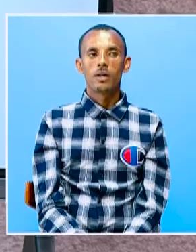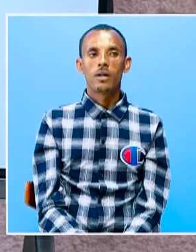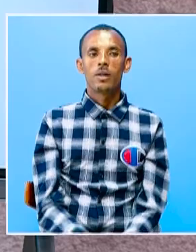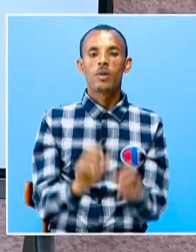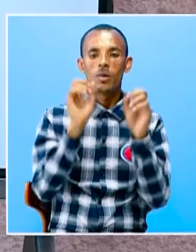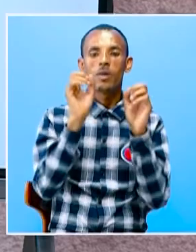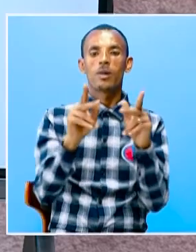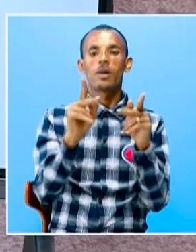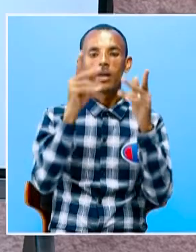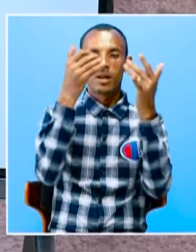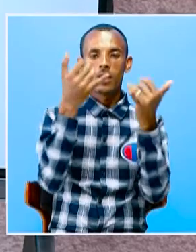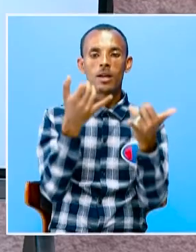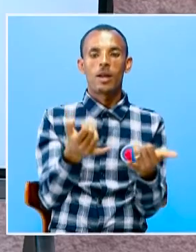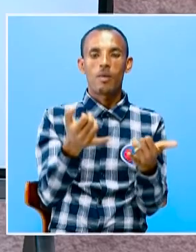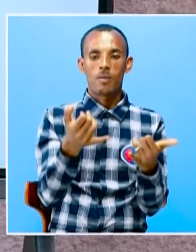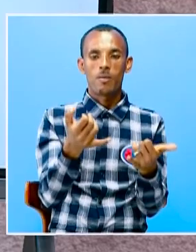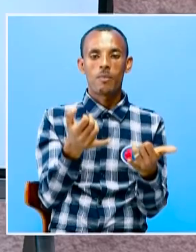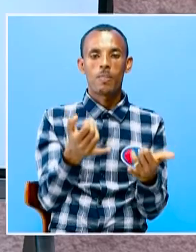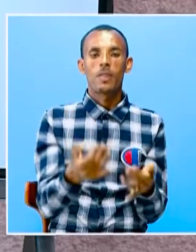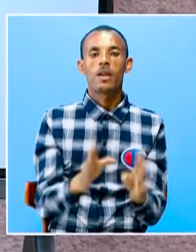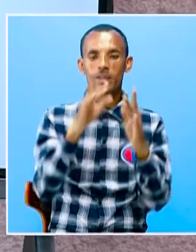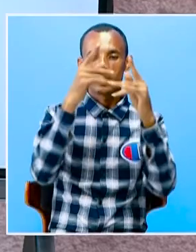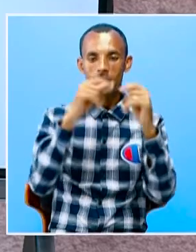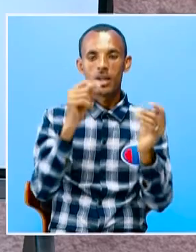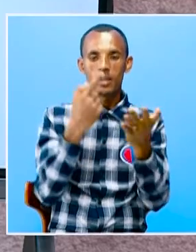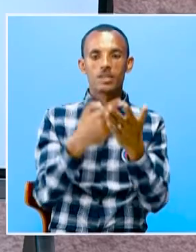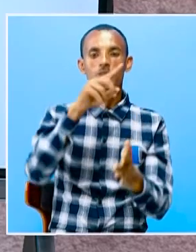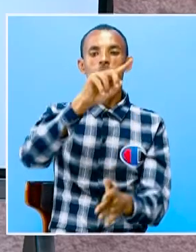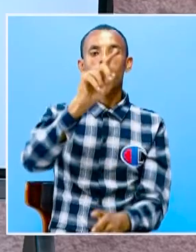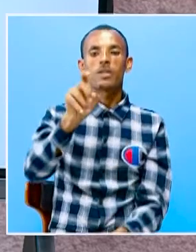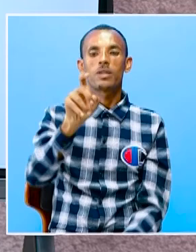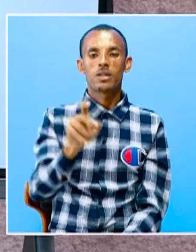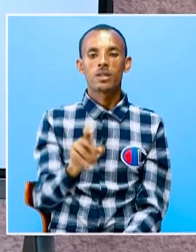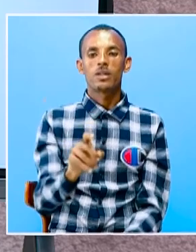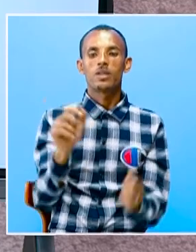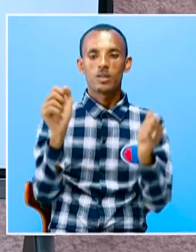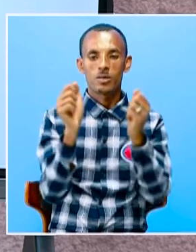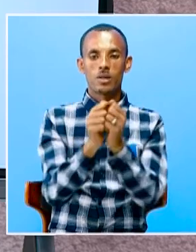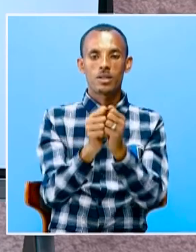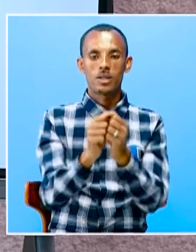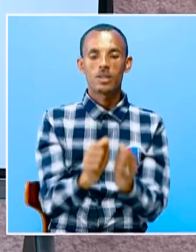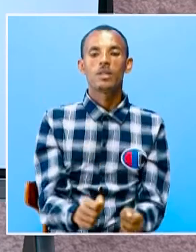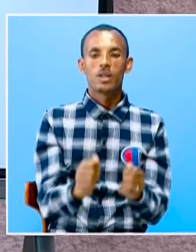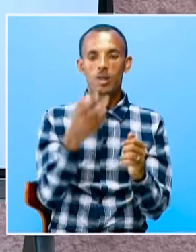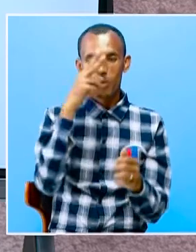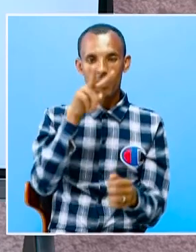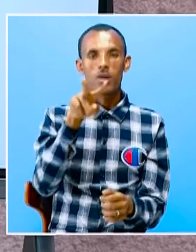Okay, now let's try this question together.